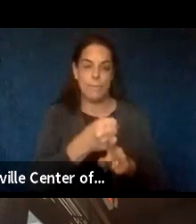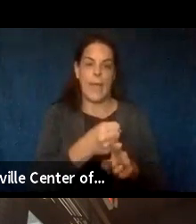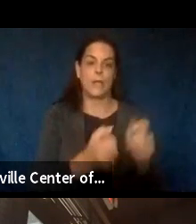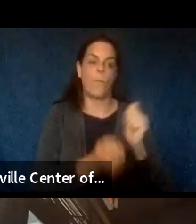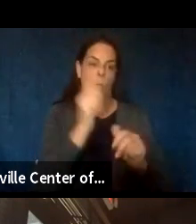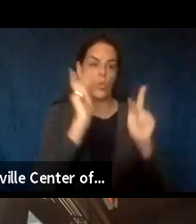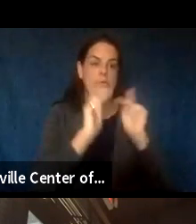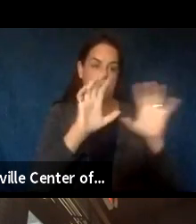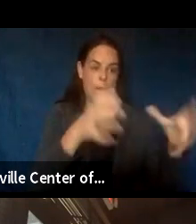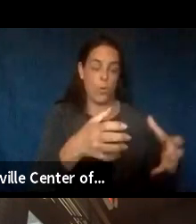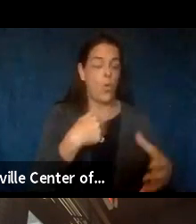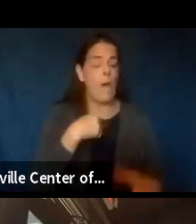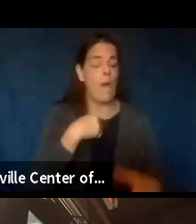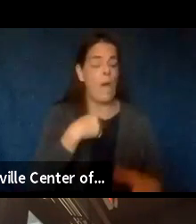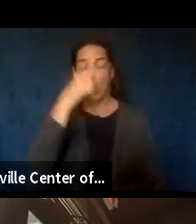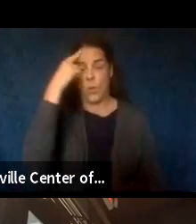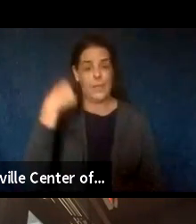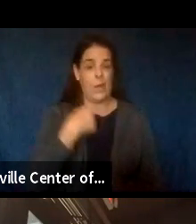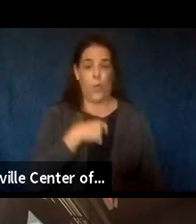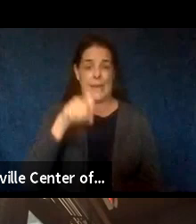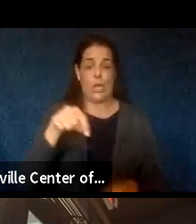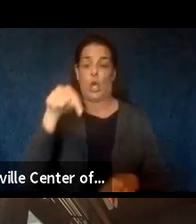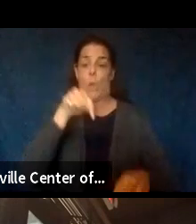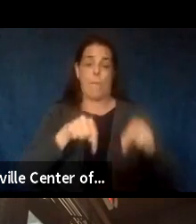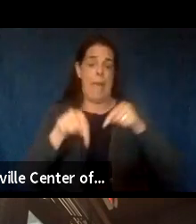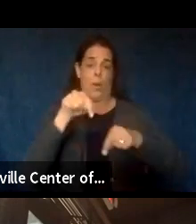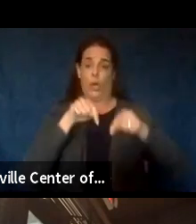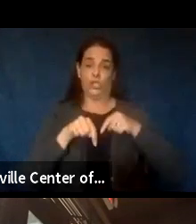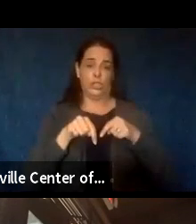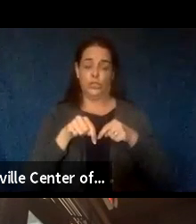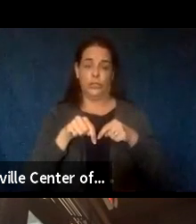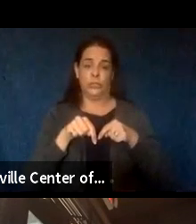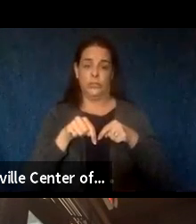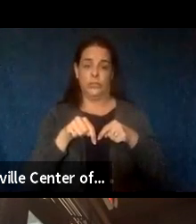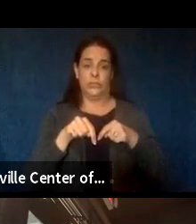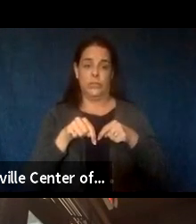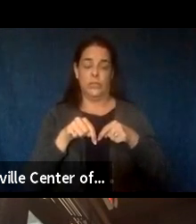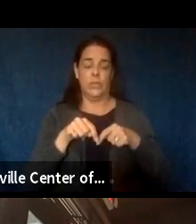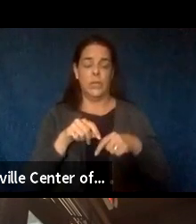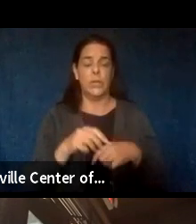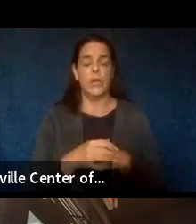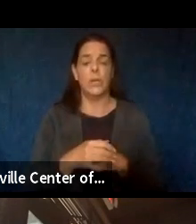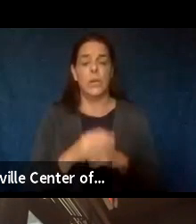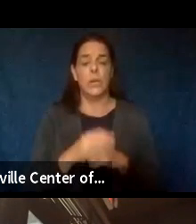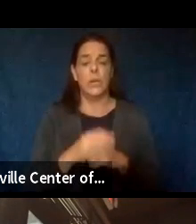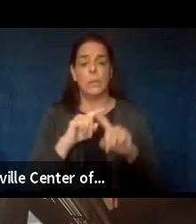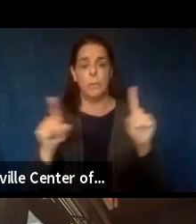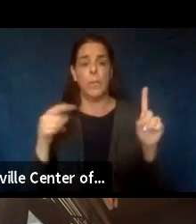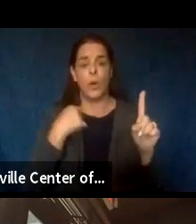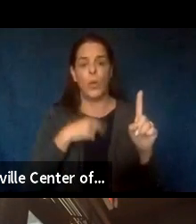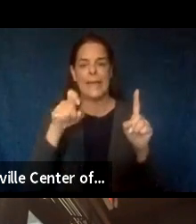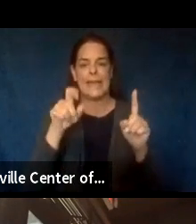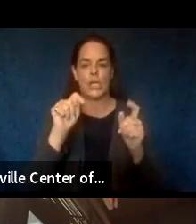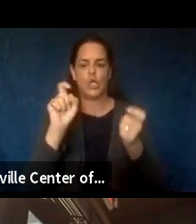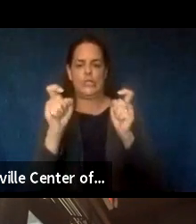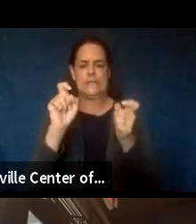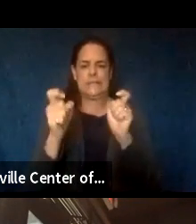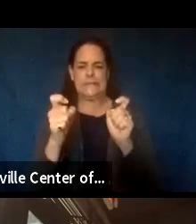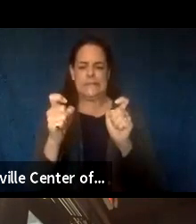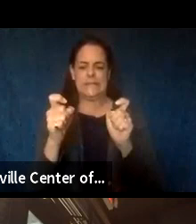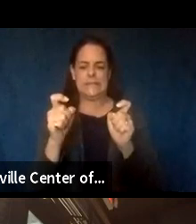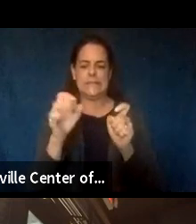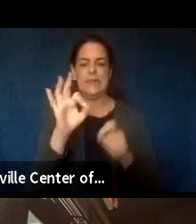So I don't think we need to go backwards in terms of throwing the baby out with the bathwater, but fine tuning things